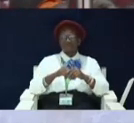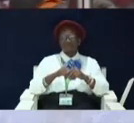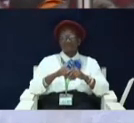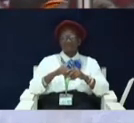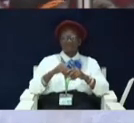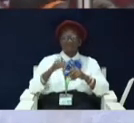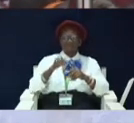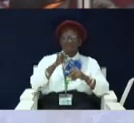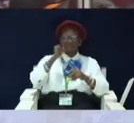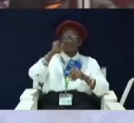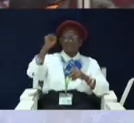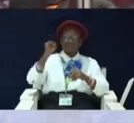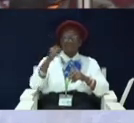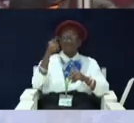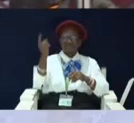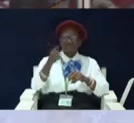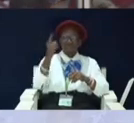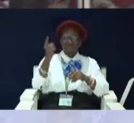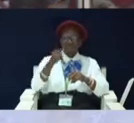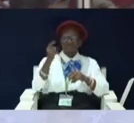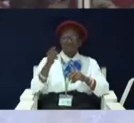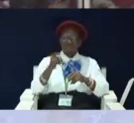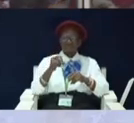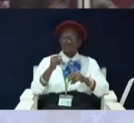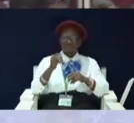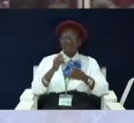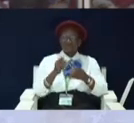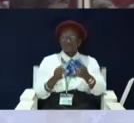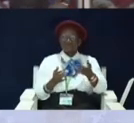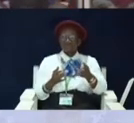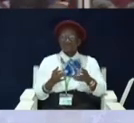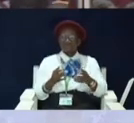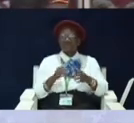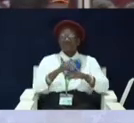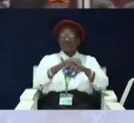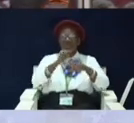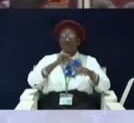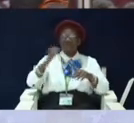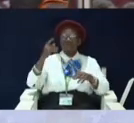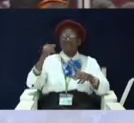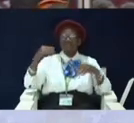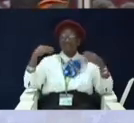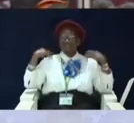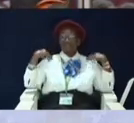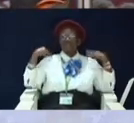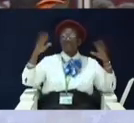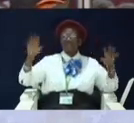called the angel of the church.